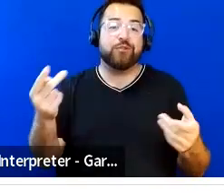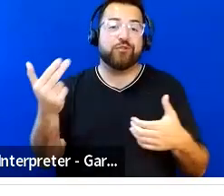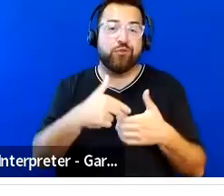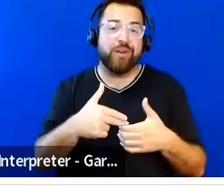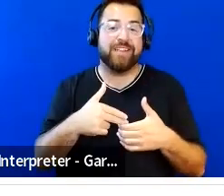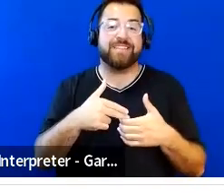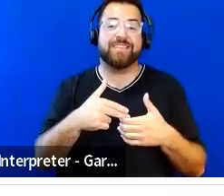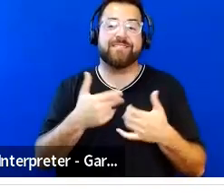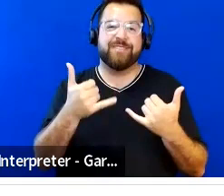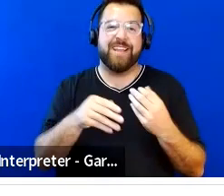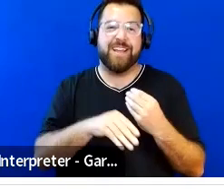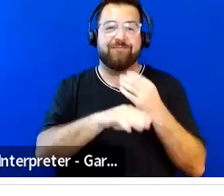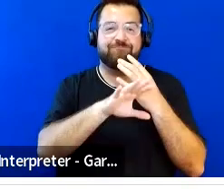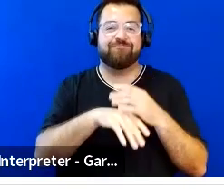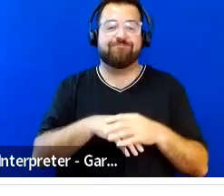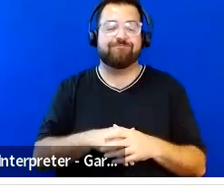us.